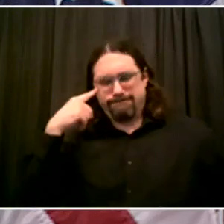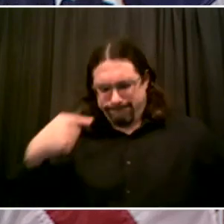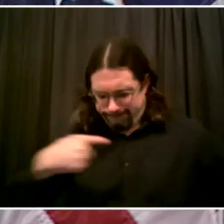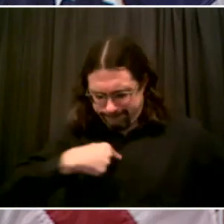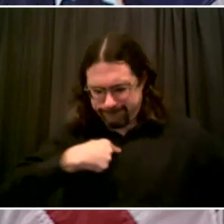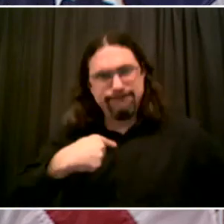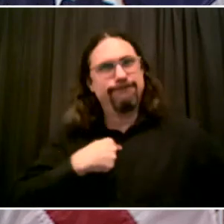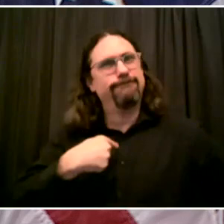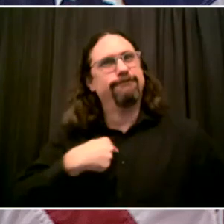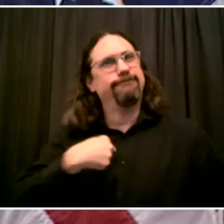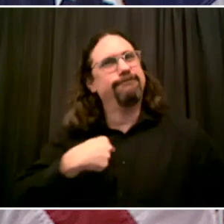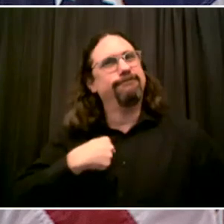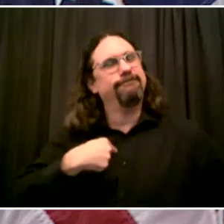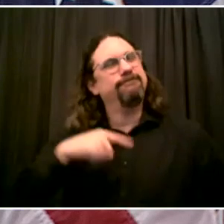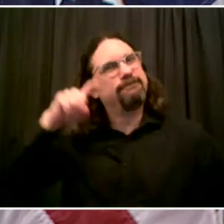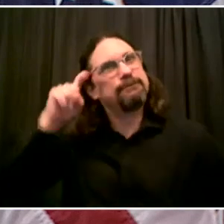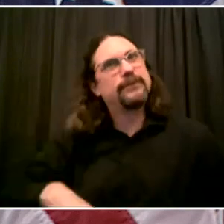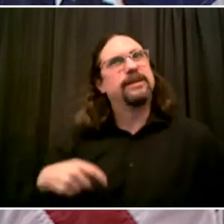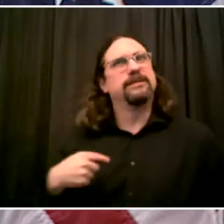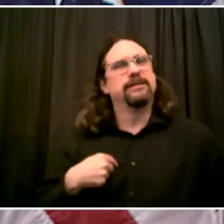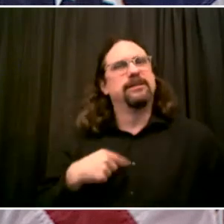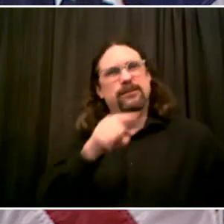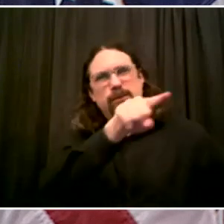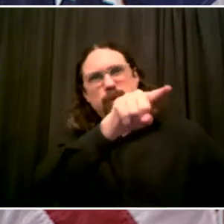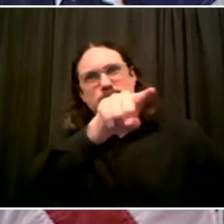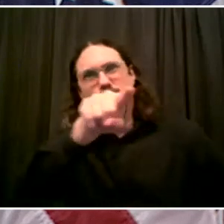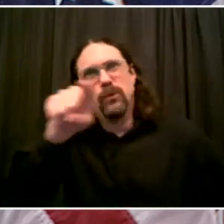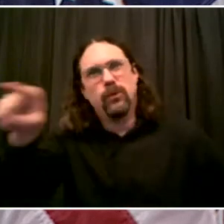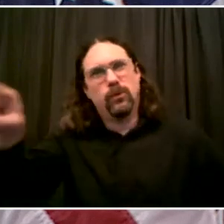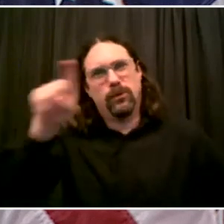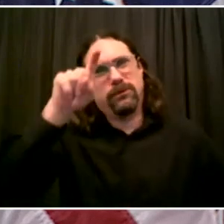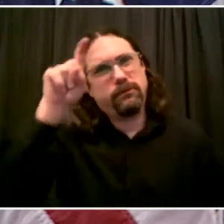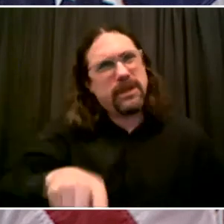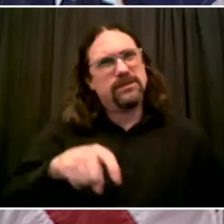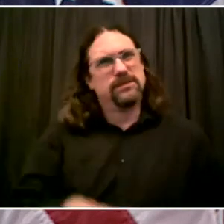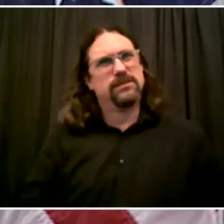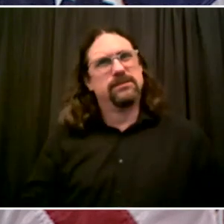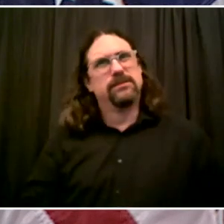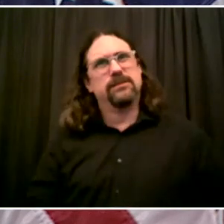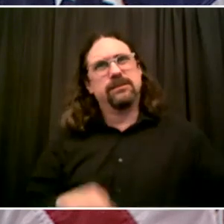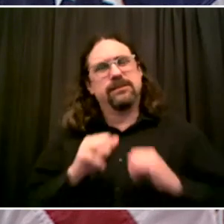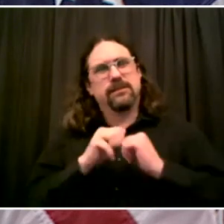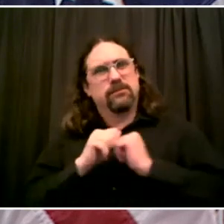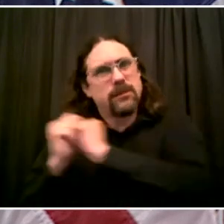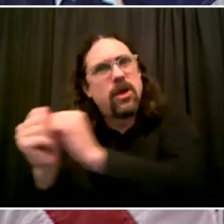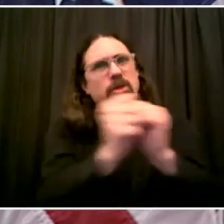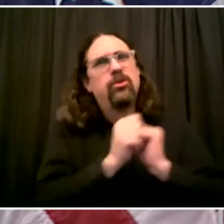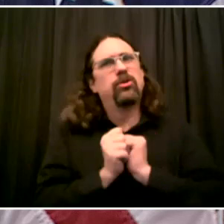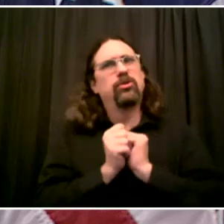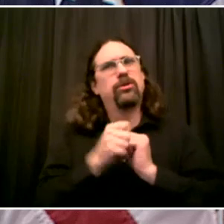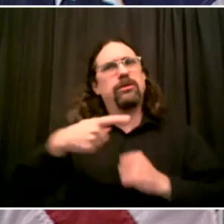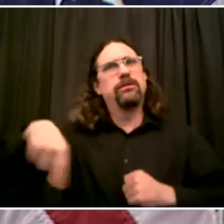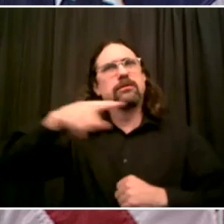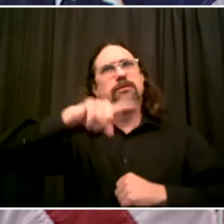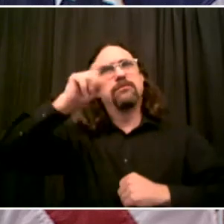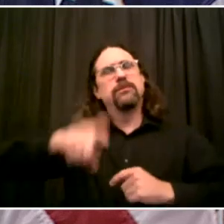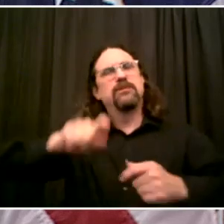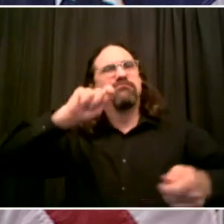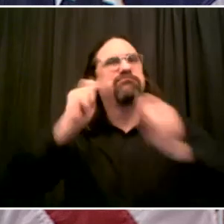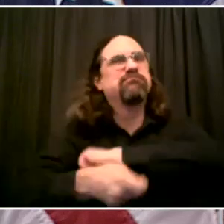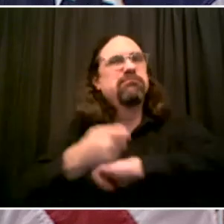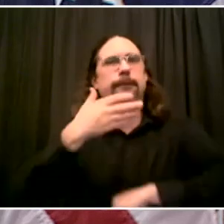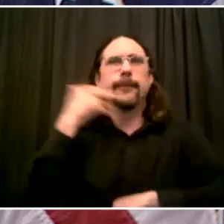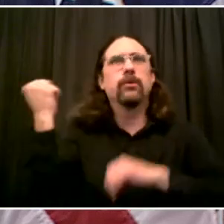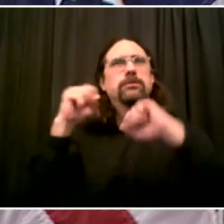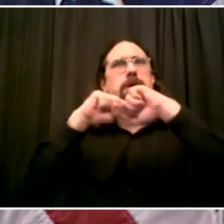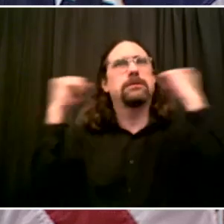people that we can have a better and more just society. It begins with all of us who you have chosen